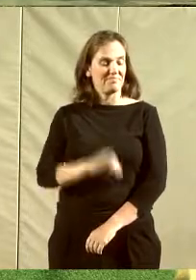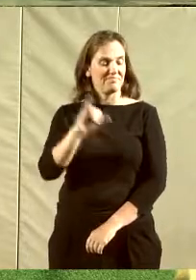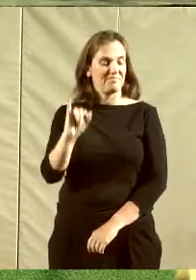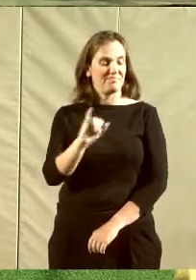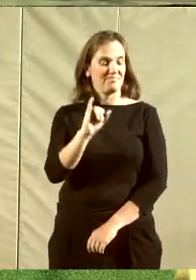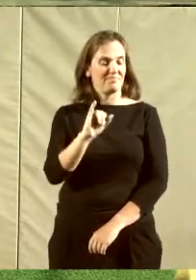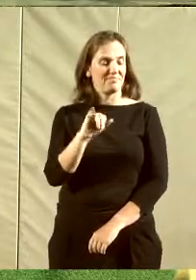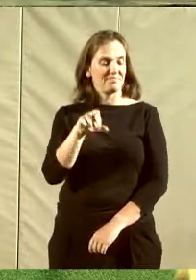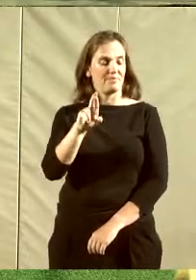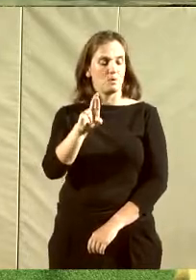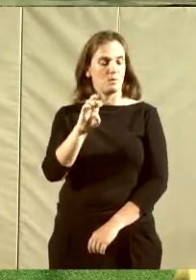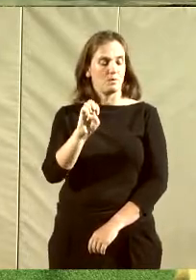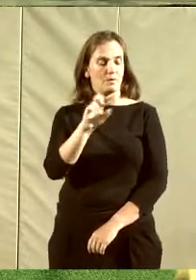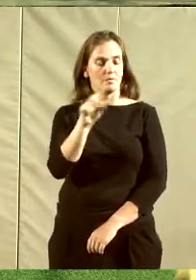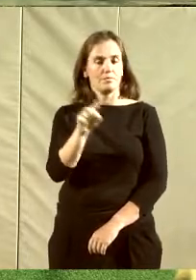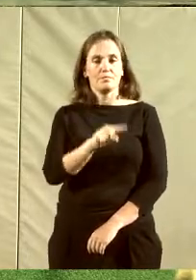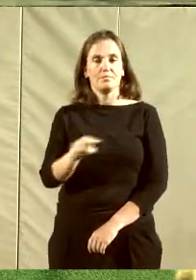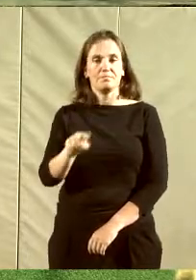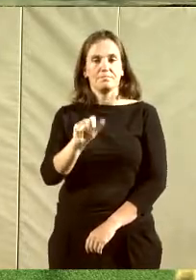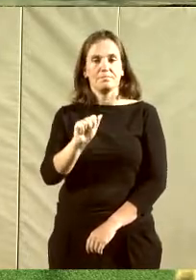Isabella Grace Rizak.